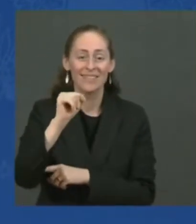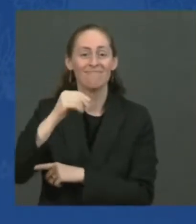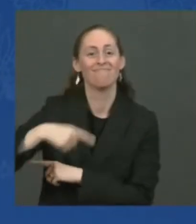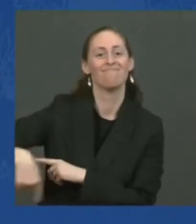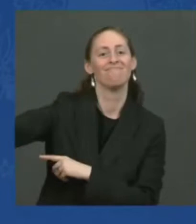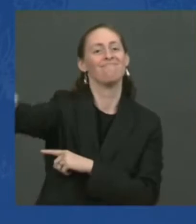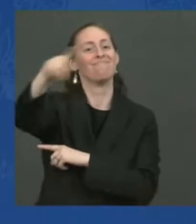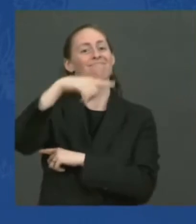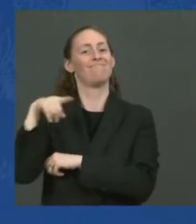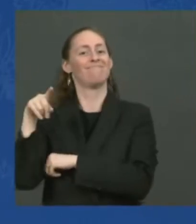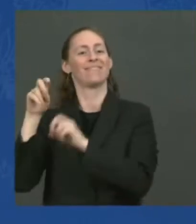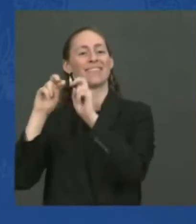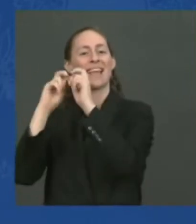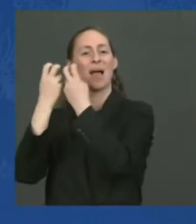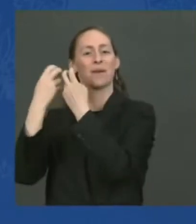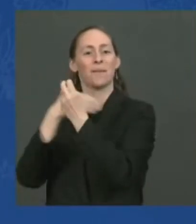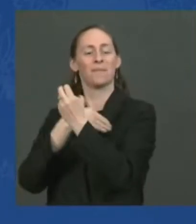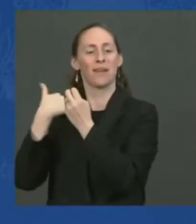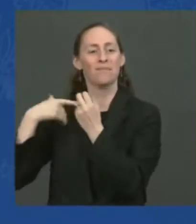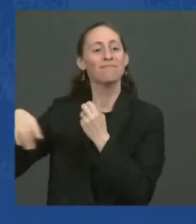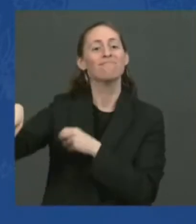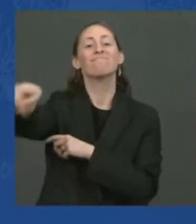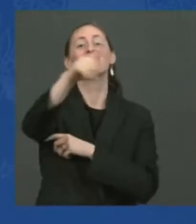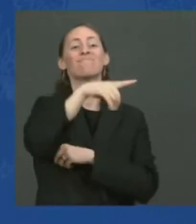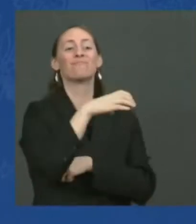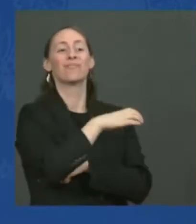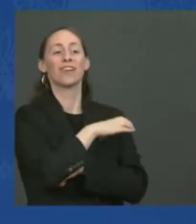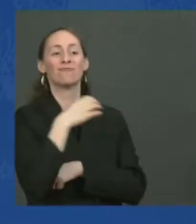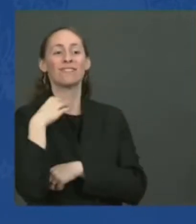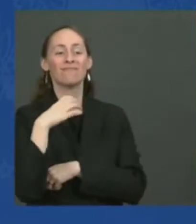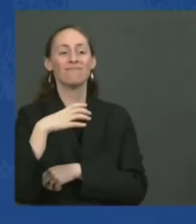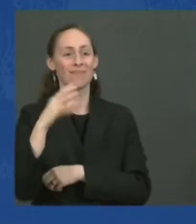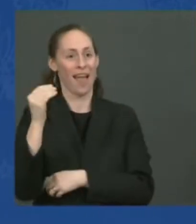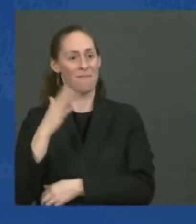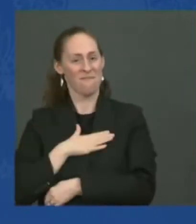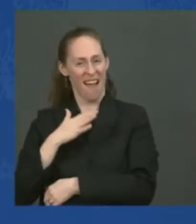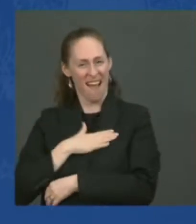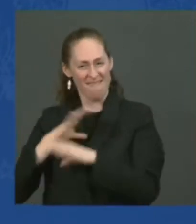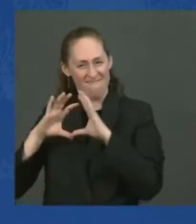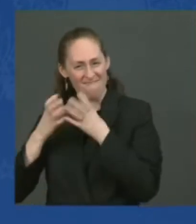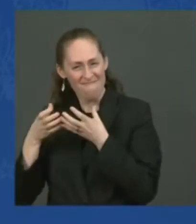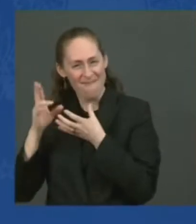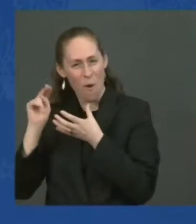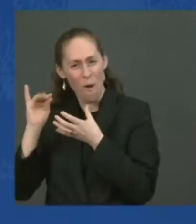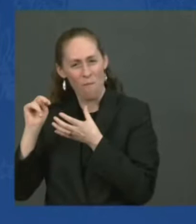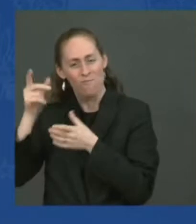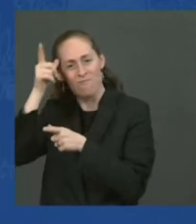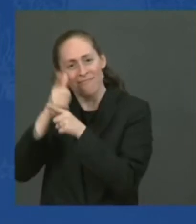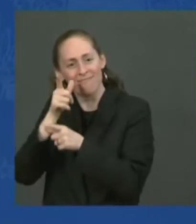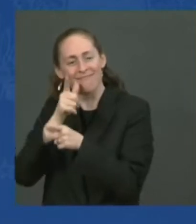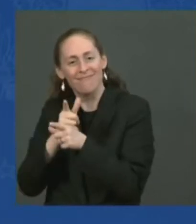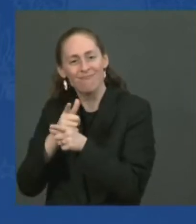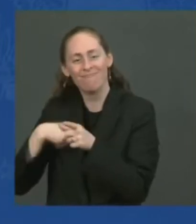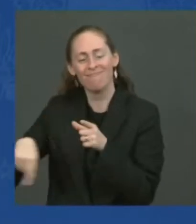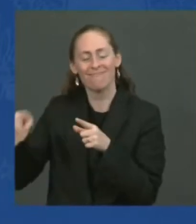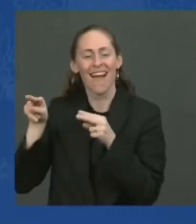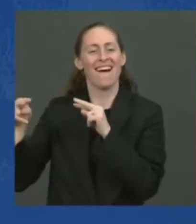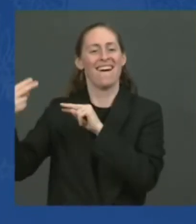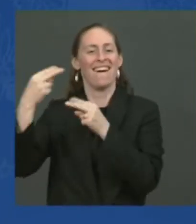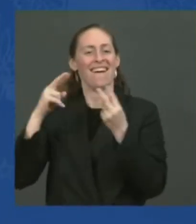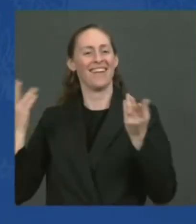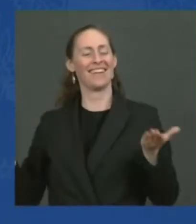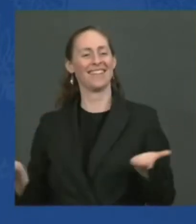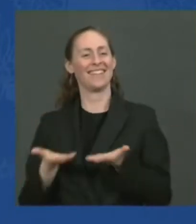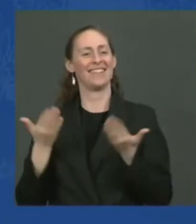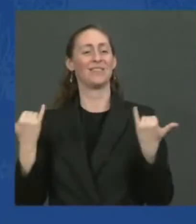and members of the Congress, members of my local union, brothers and sisters. Is this not a great day to sign